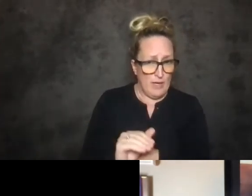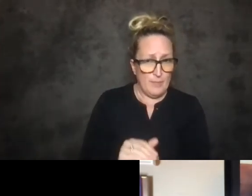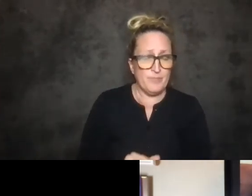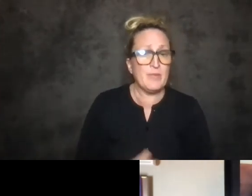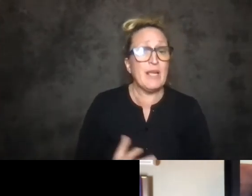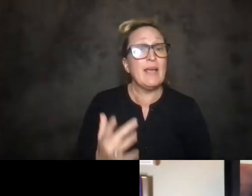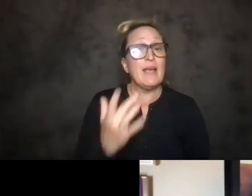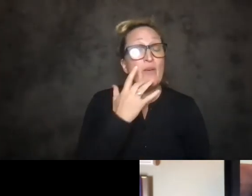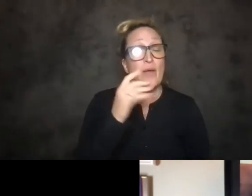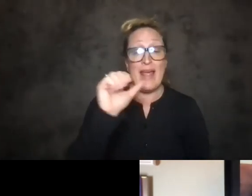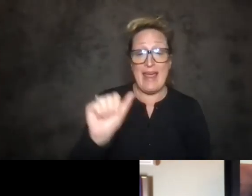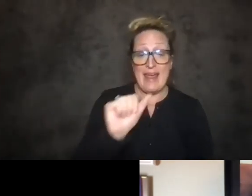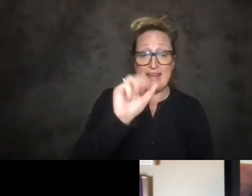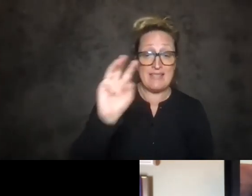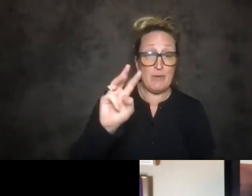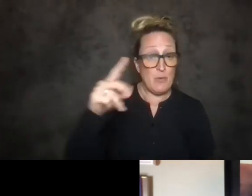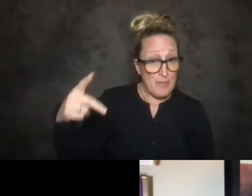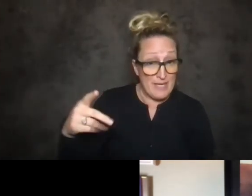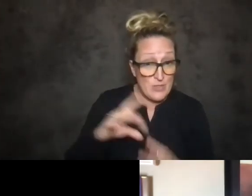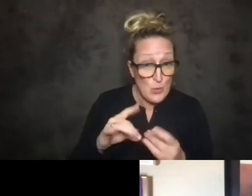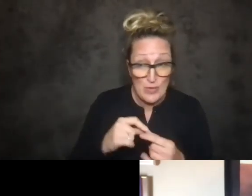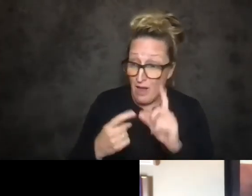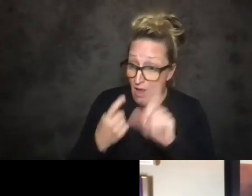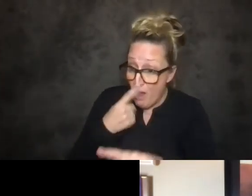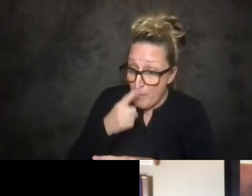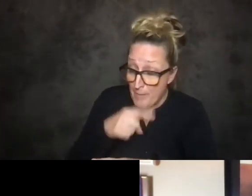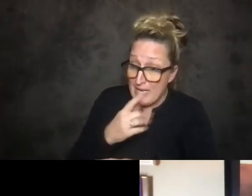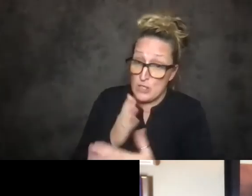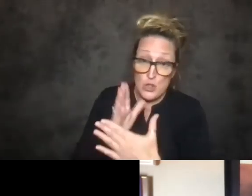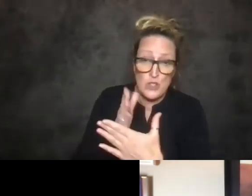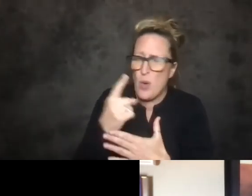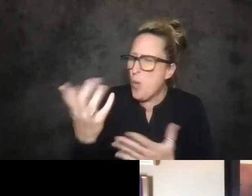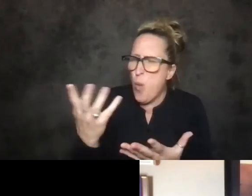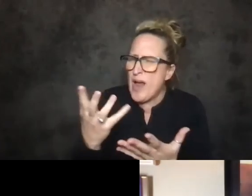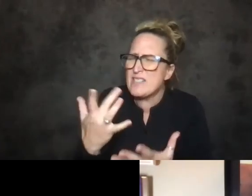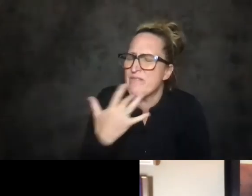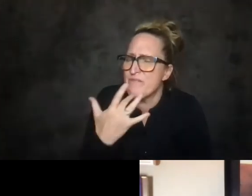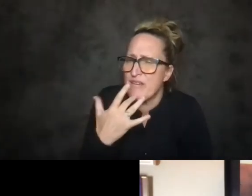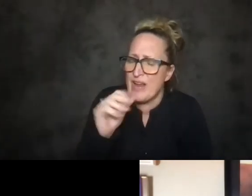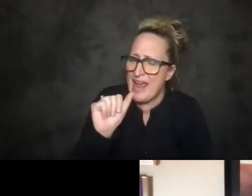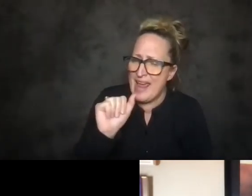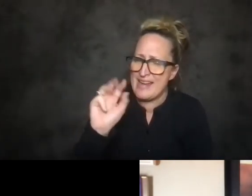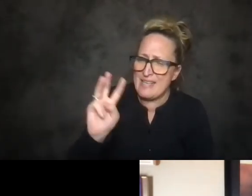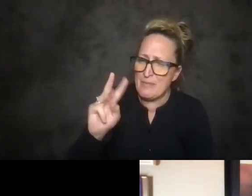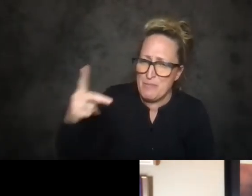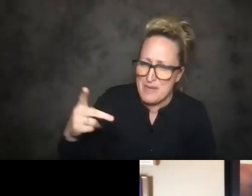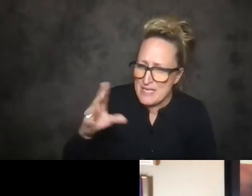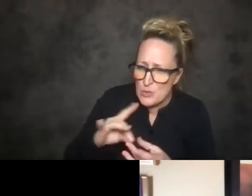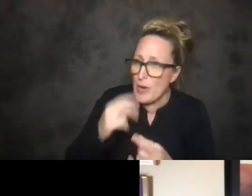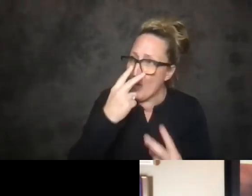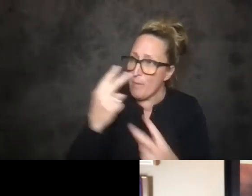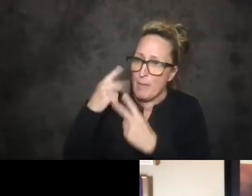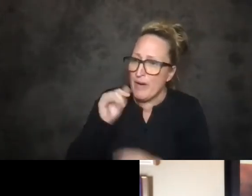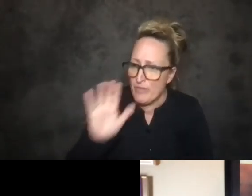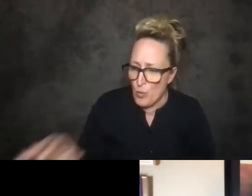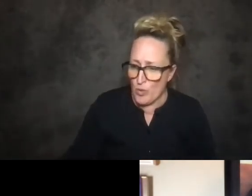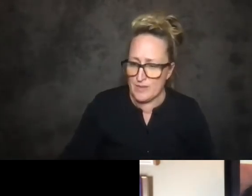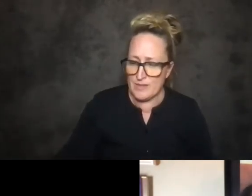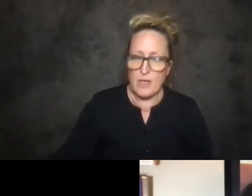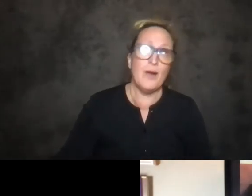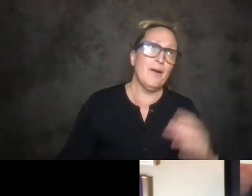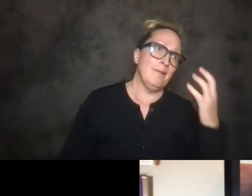favorite AWP stories. And I wonder if you'd be willing to share, what is a favorite AWP story or memory of yours?